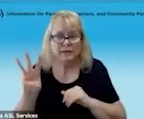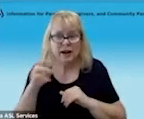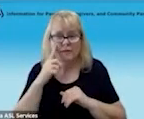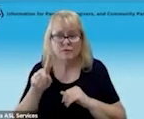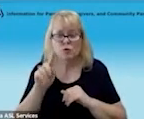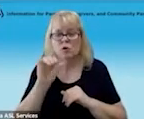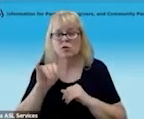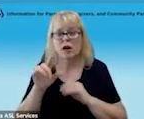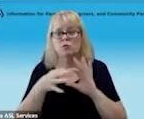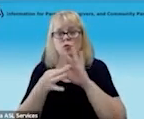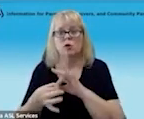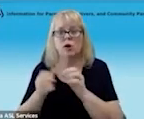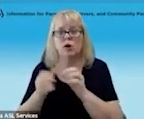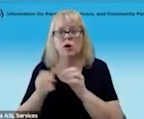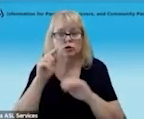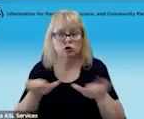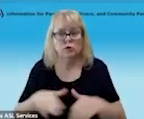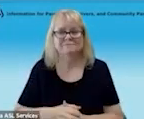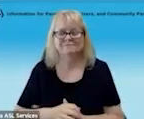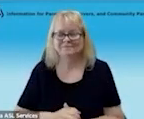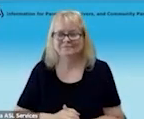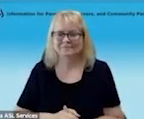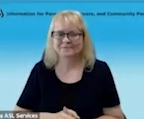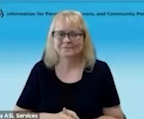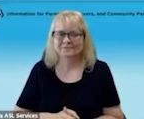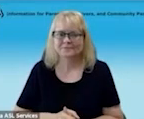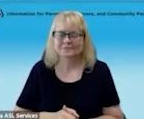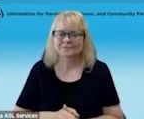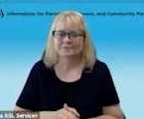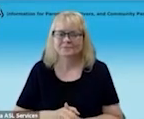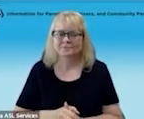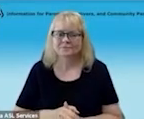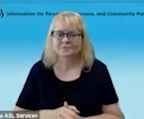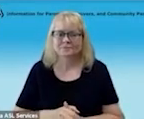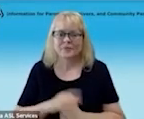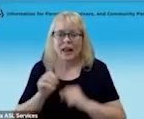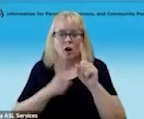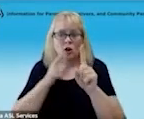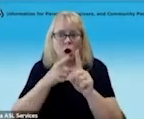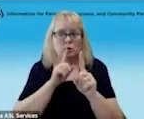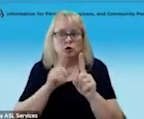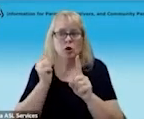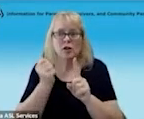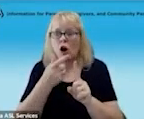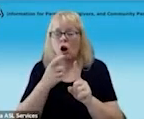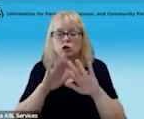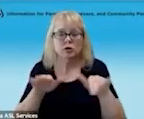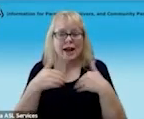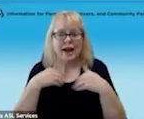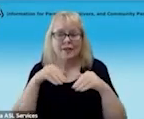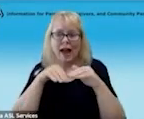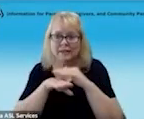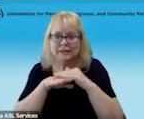series. We have a variety of vaccine resources on the CDC webpage, including information for children who have a weakened immune